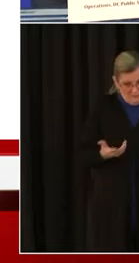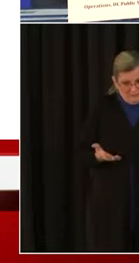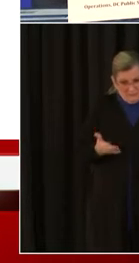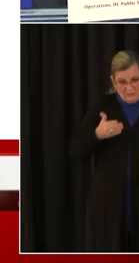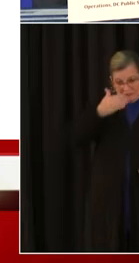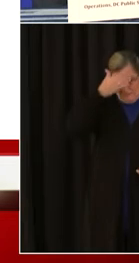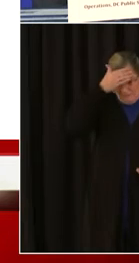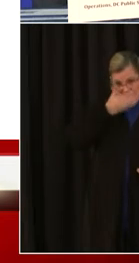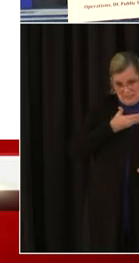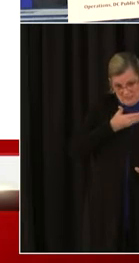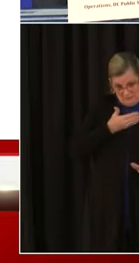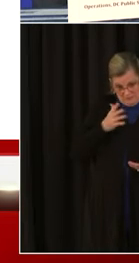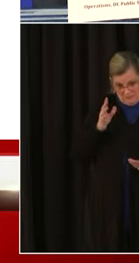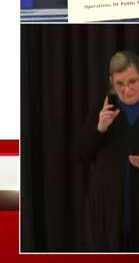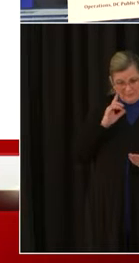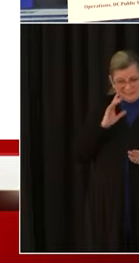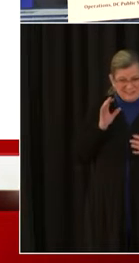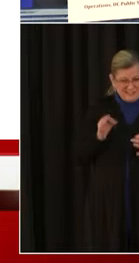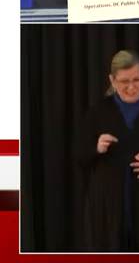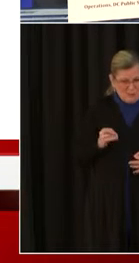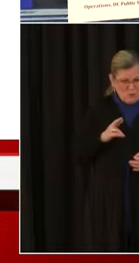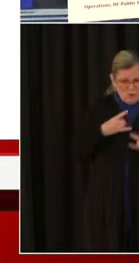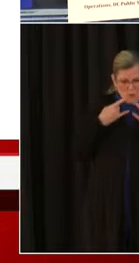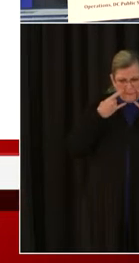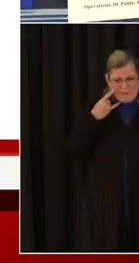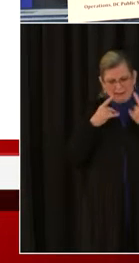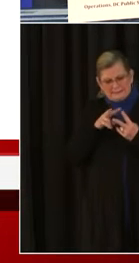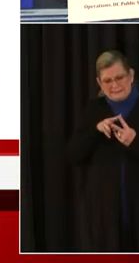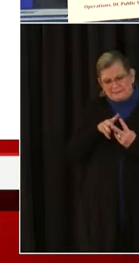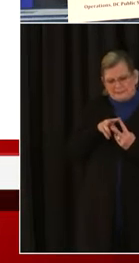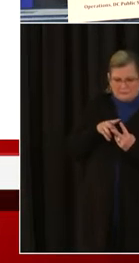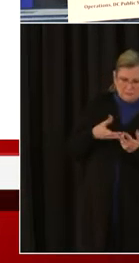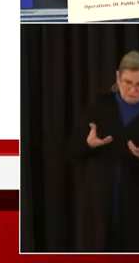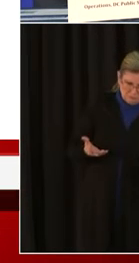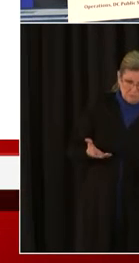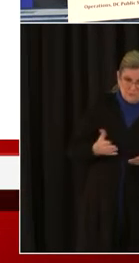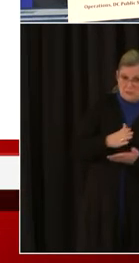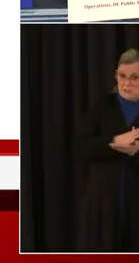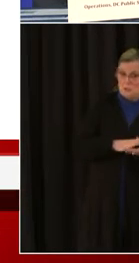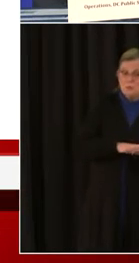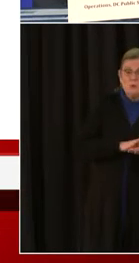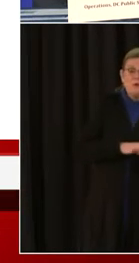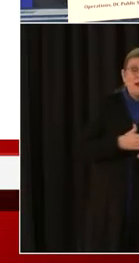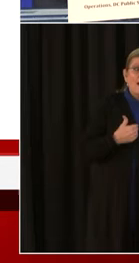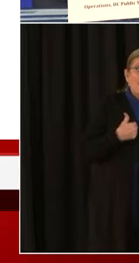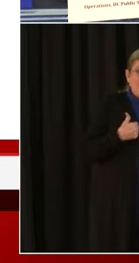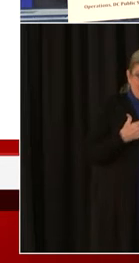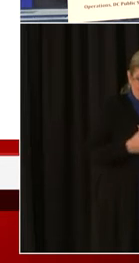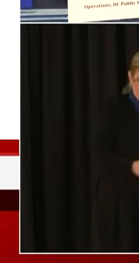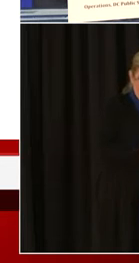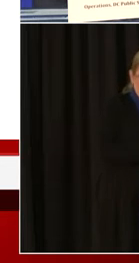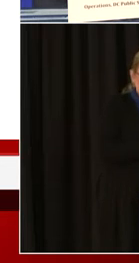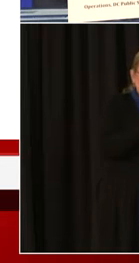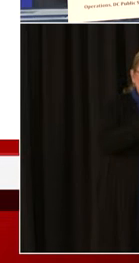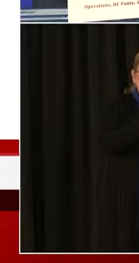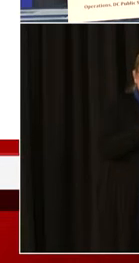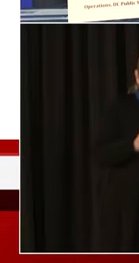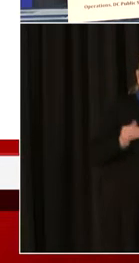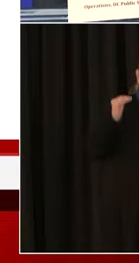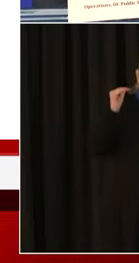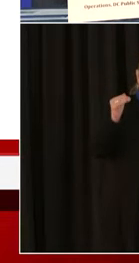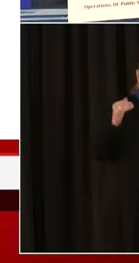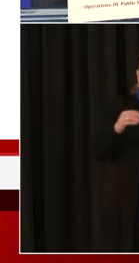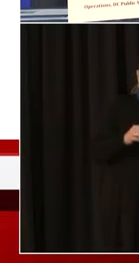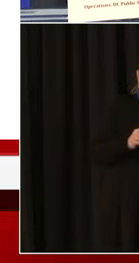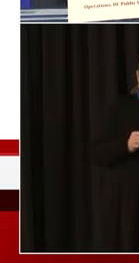use them, and then there are select positions across the school that may receive enhanced PPE, including gowns, shoe covers, and